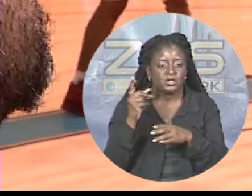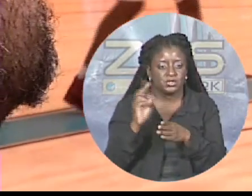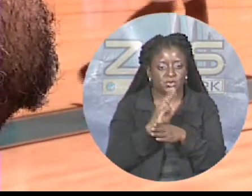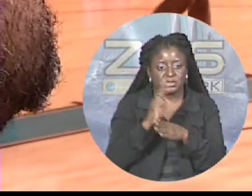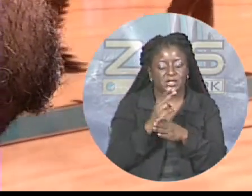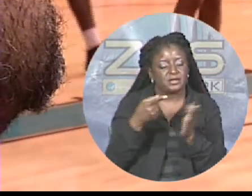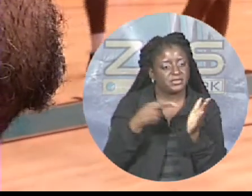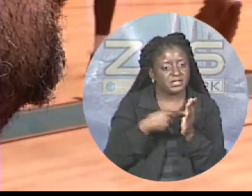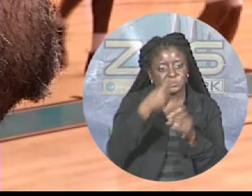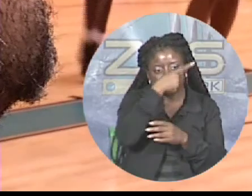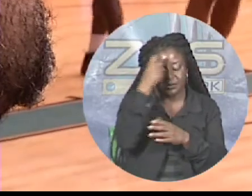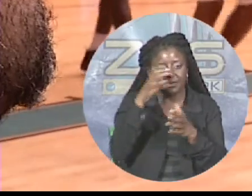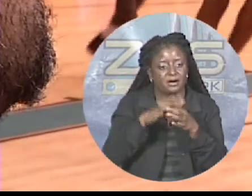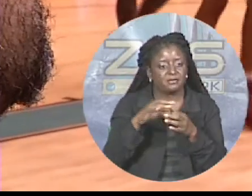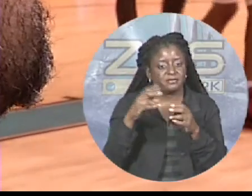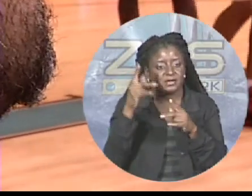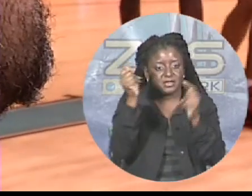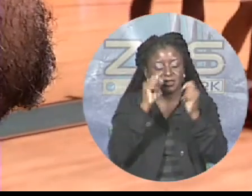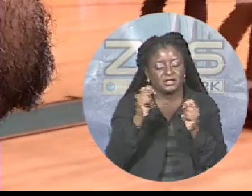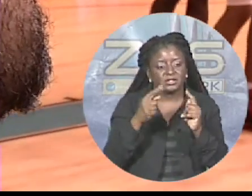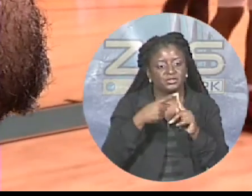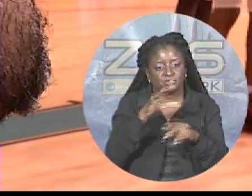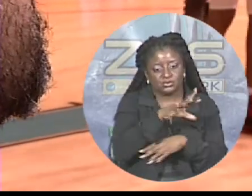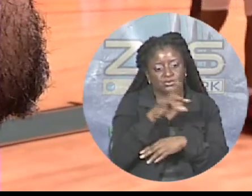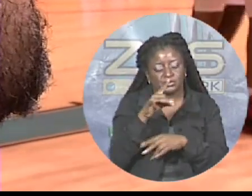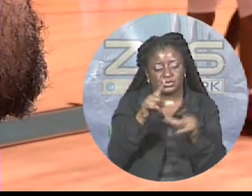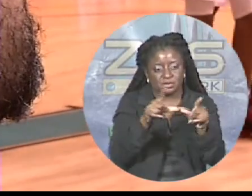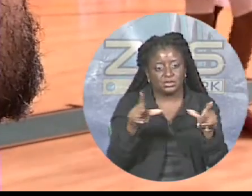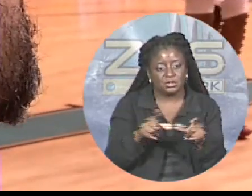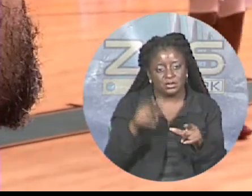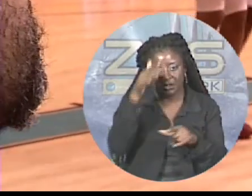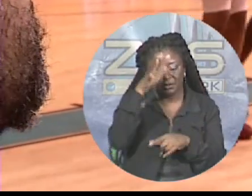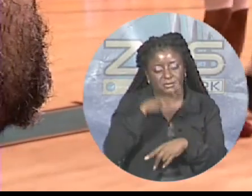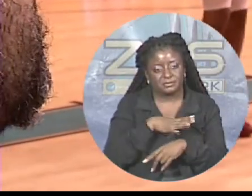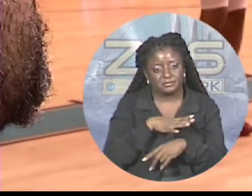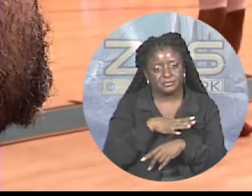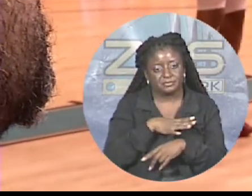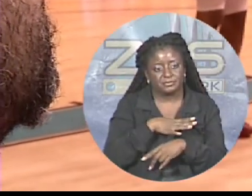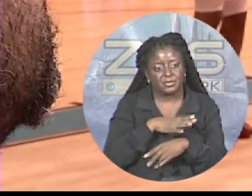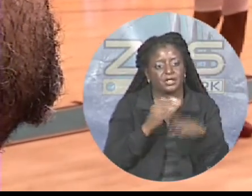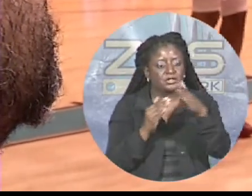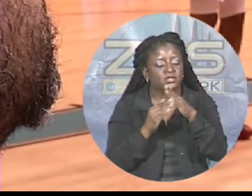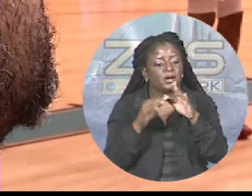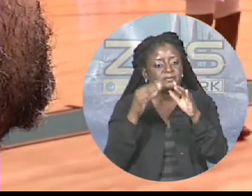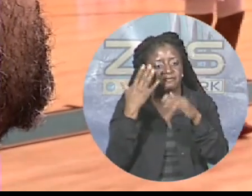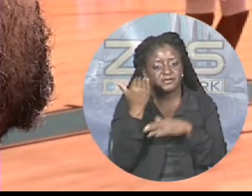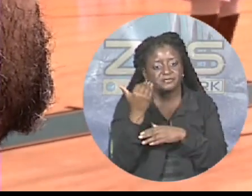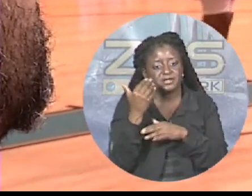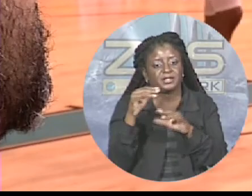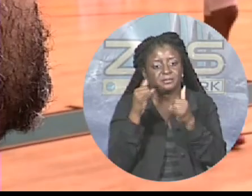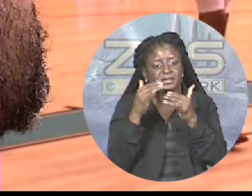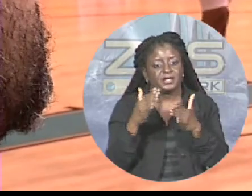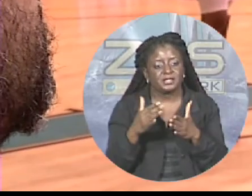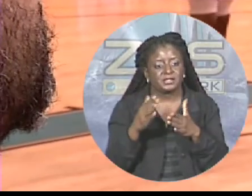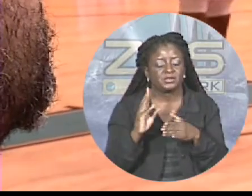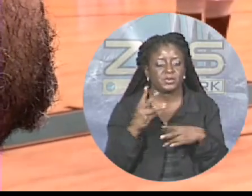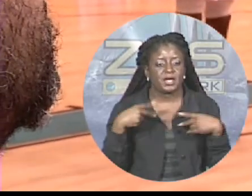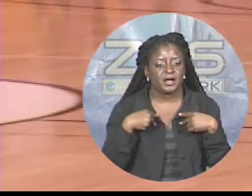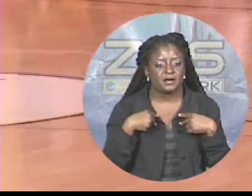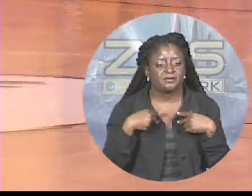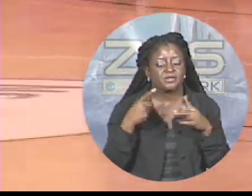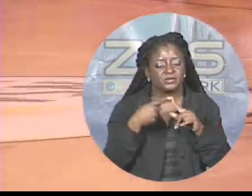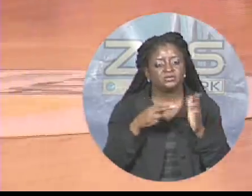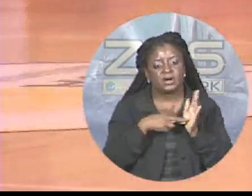to cut some of the local guys, and decision will be made by the end of August on at least the top 15 players we'll prepare or have in place to